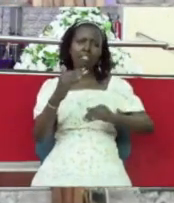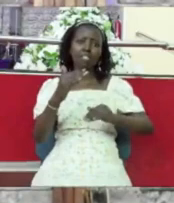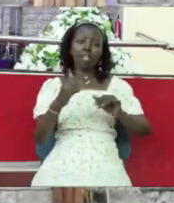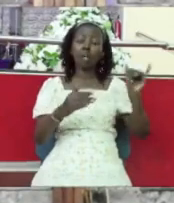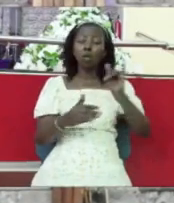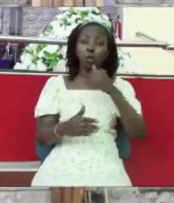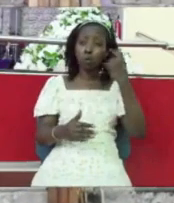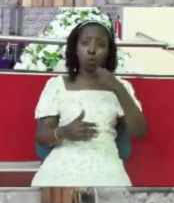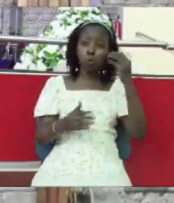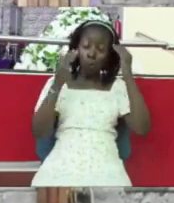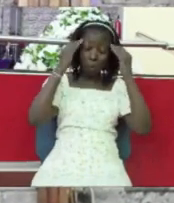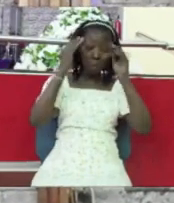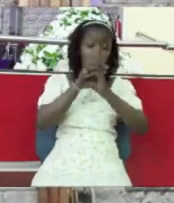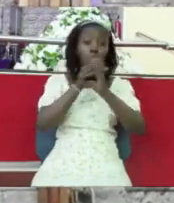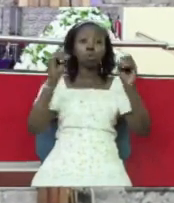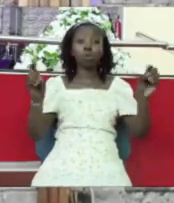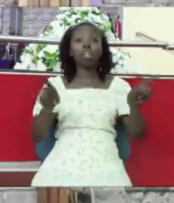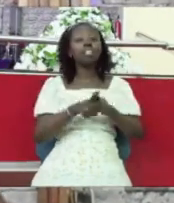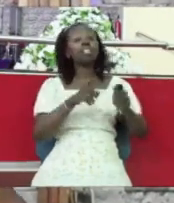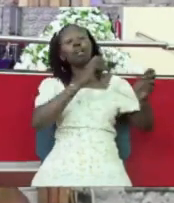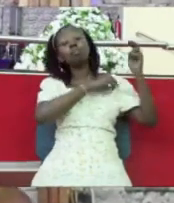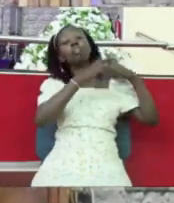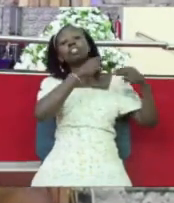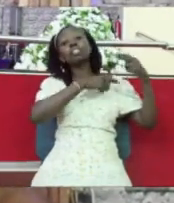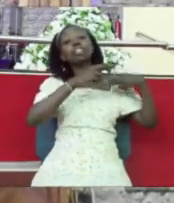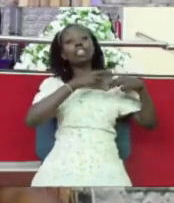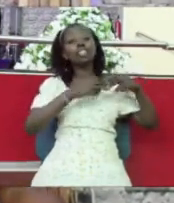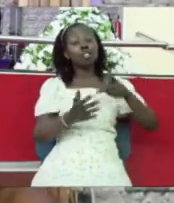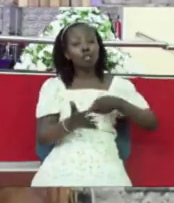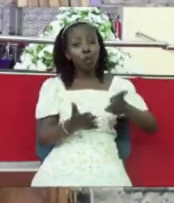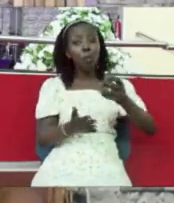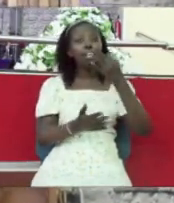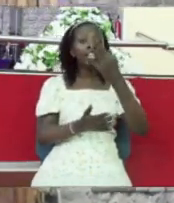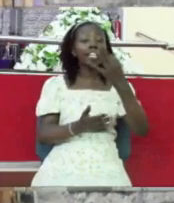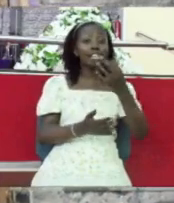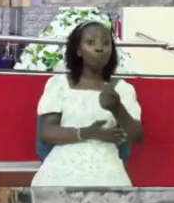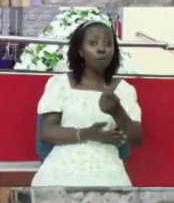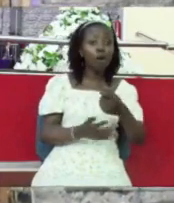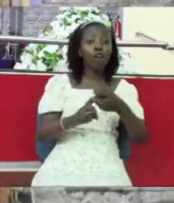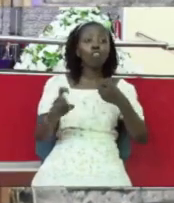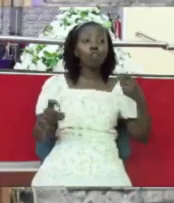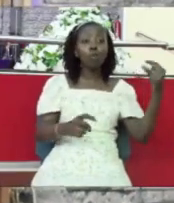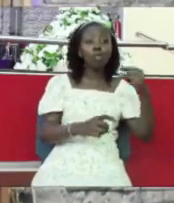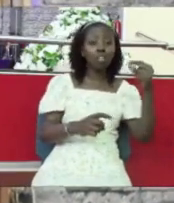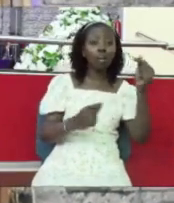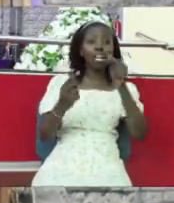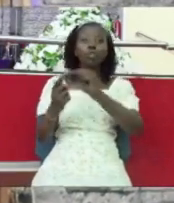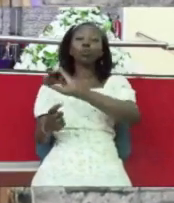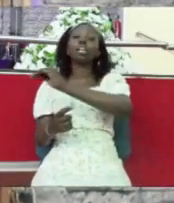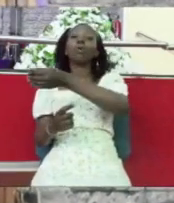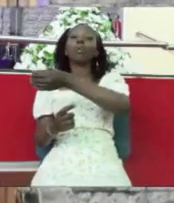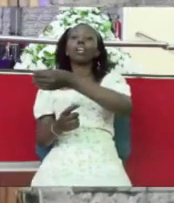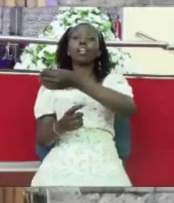record. Wale ambao hawakuwa wanajua, hiyo ni historia. So we were paying 3 shillings from Githurai to town. Tulikuwa tunalipa shilingi tatu kutoka Githurai.